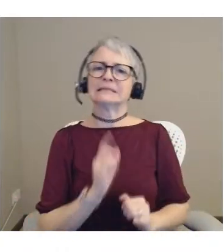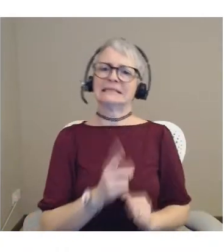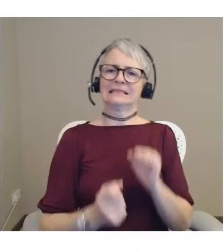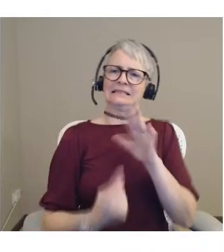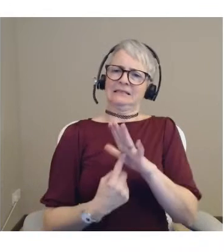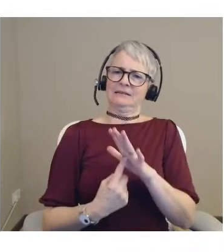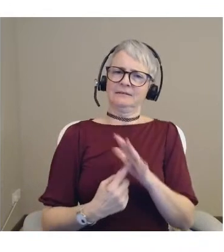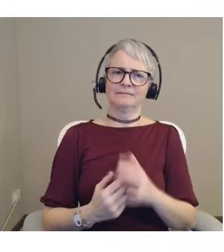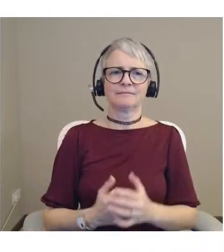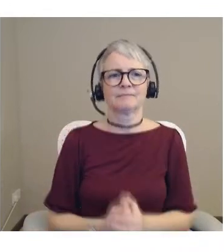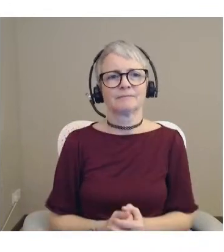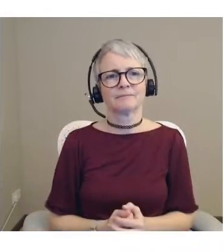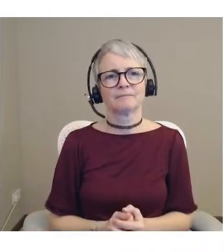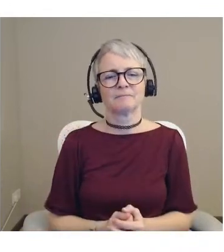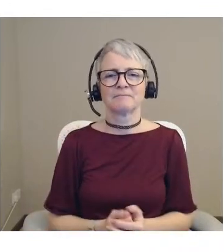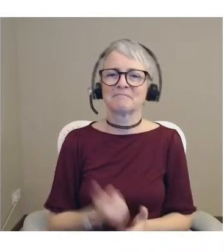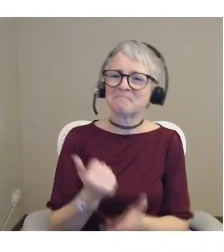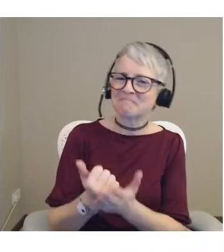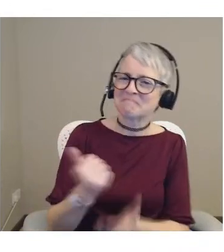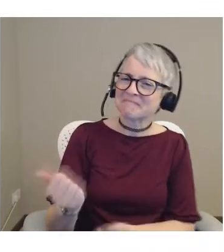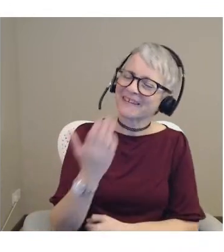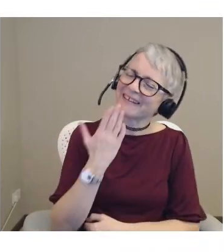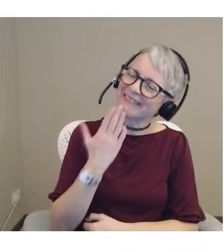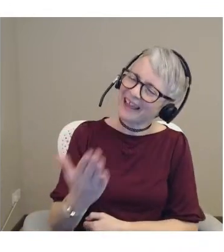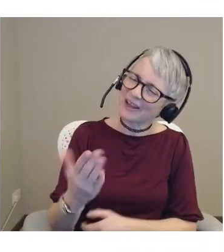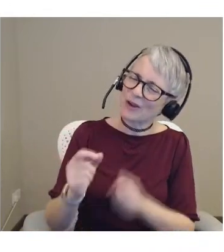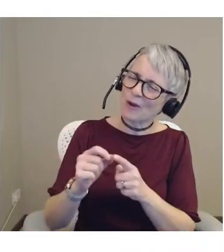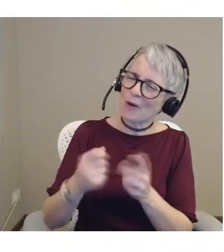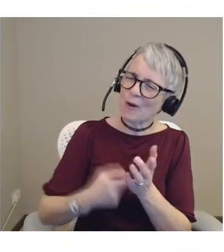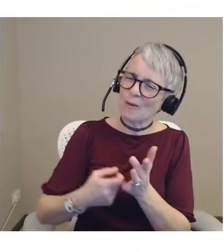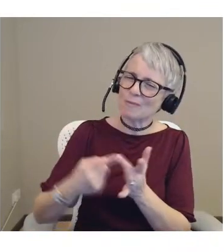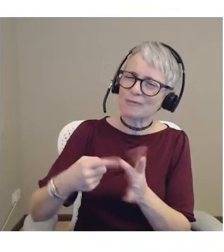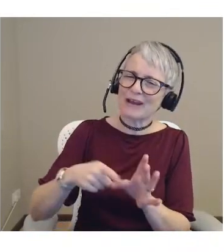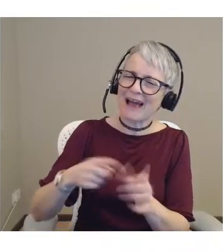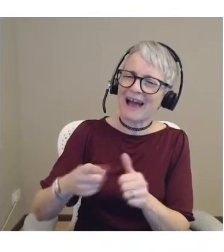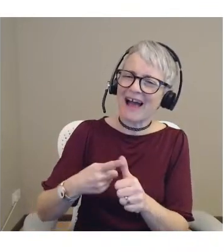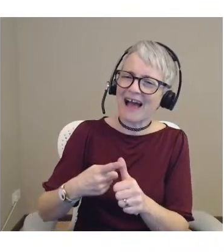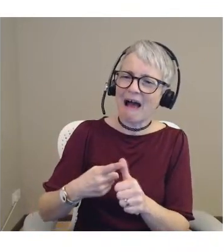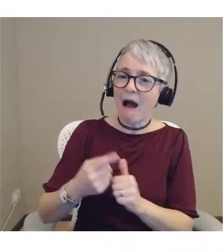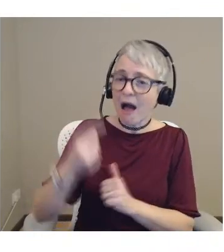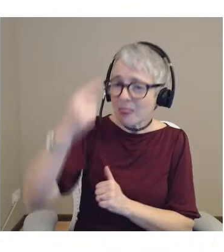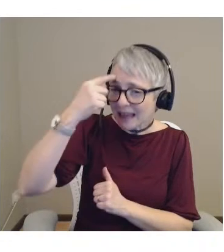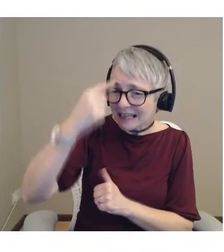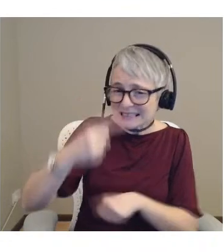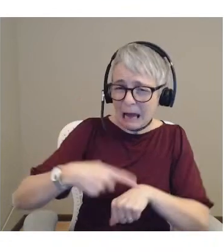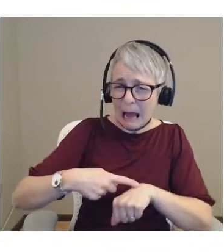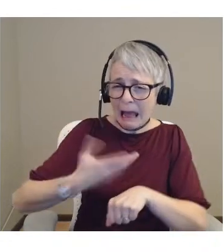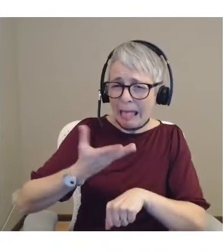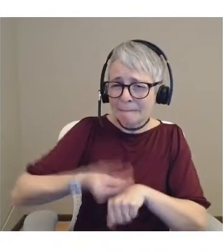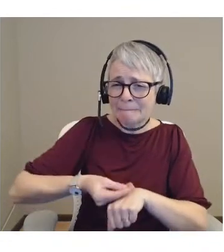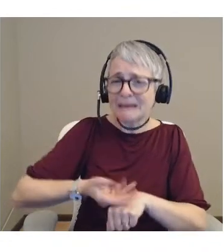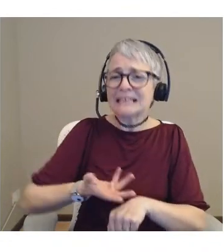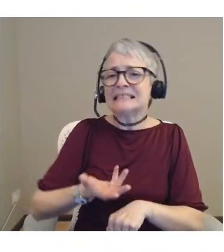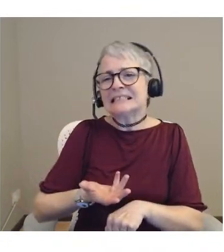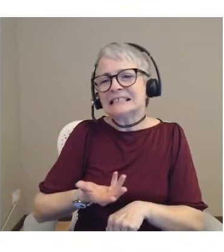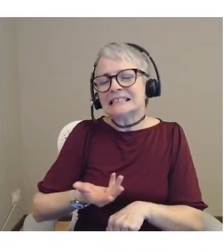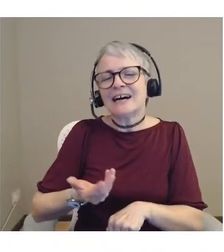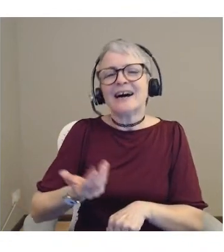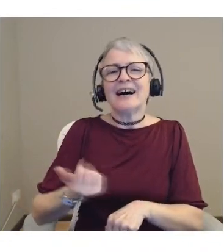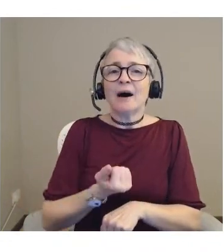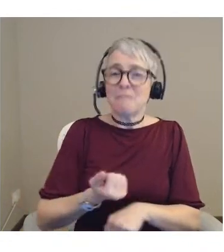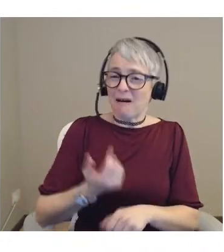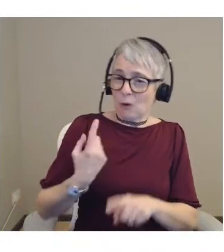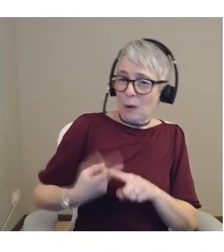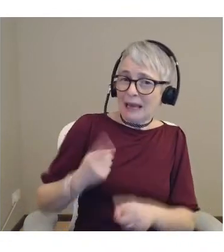Brilliant, thank you, Priya. And I'm seeing we might be running a bit short on time, but I'd love to just quickly go back to Robert and